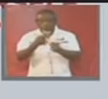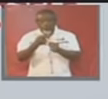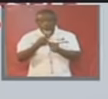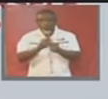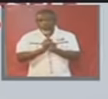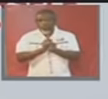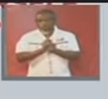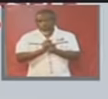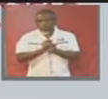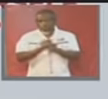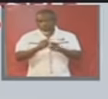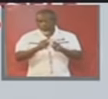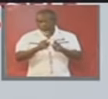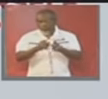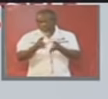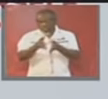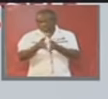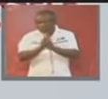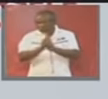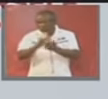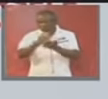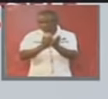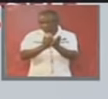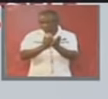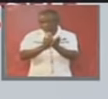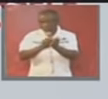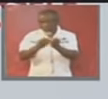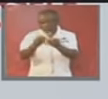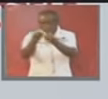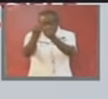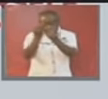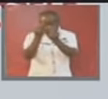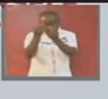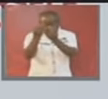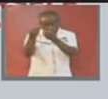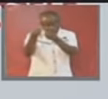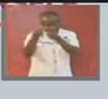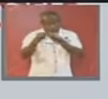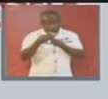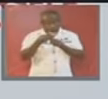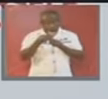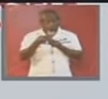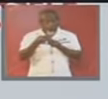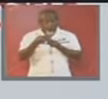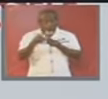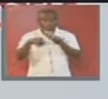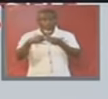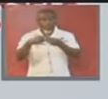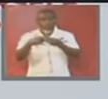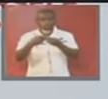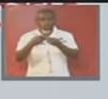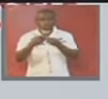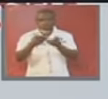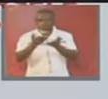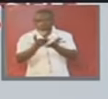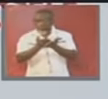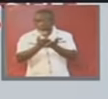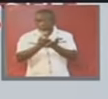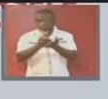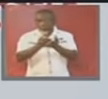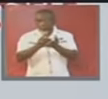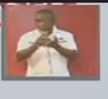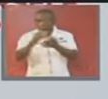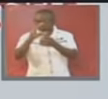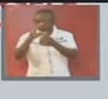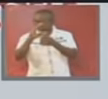requested some packages of information that they have promised to send about the candidate vaccines that they are looking at